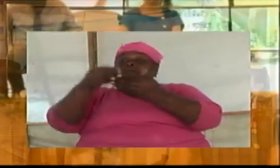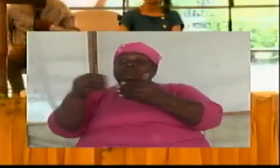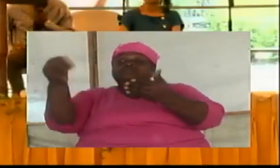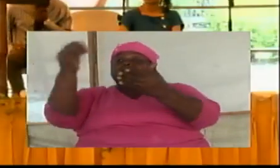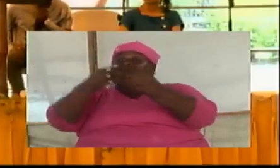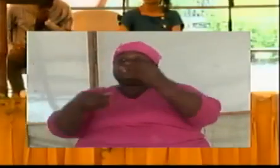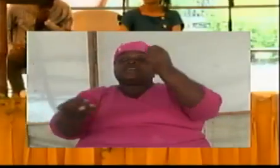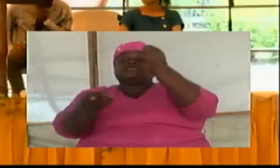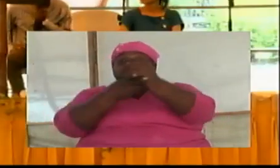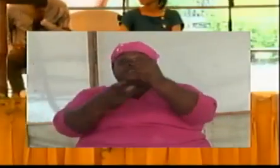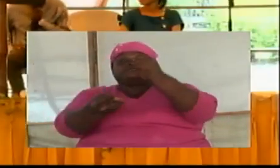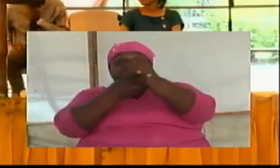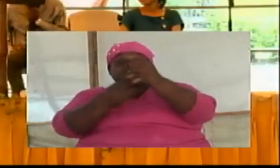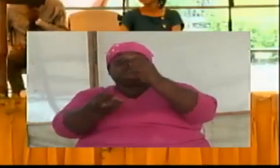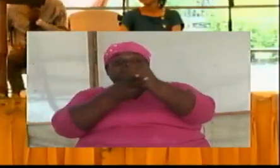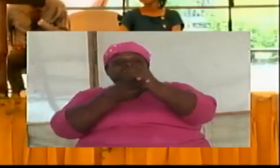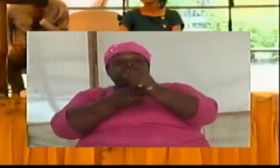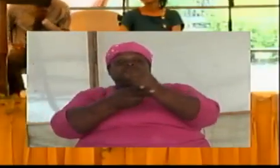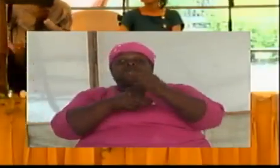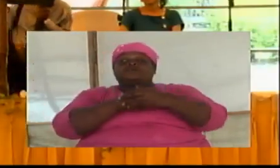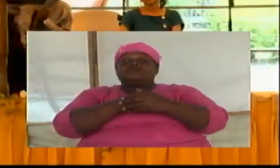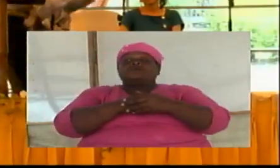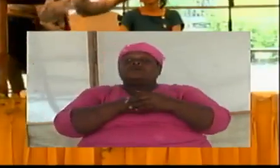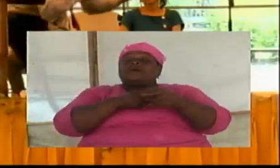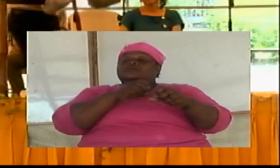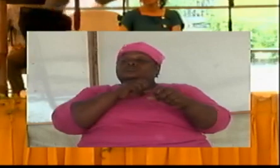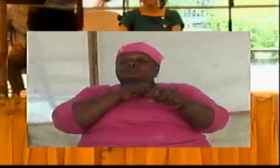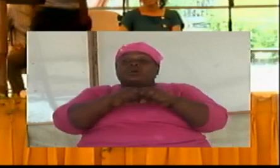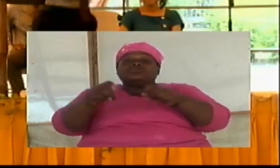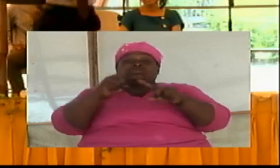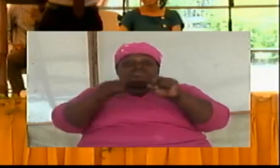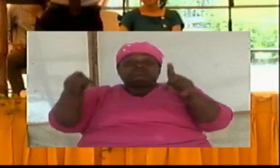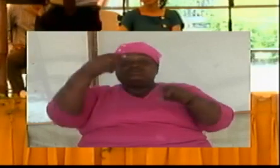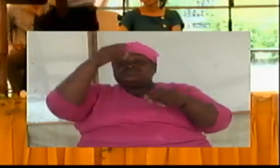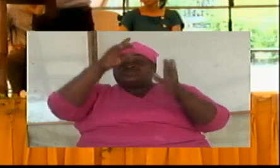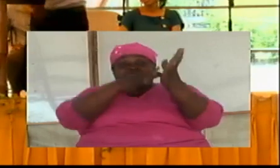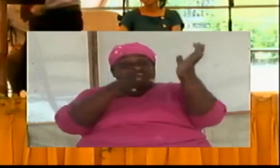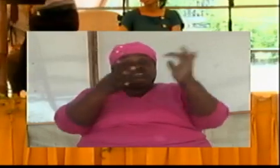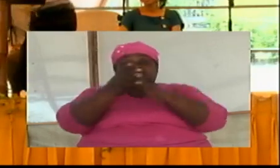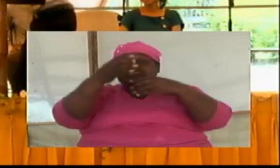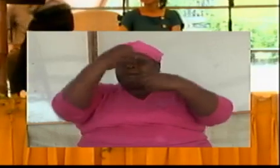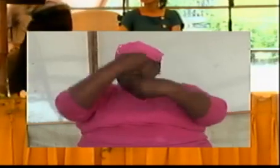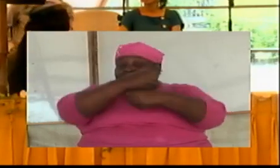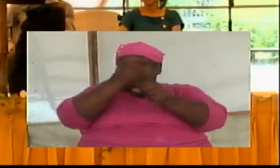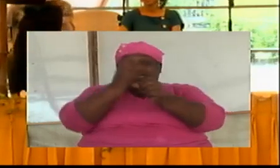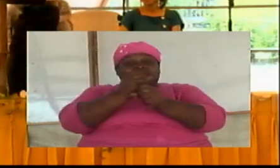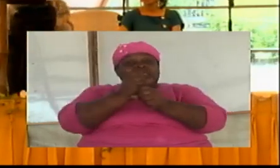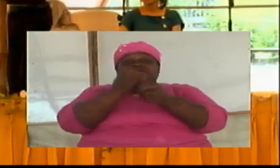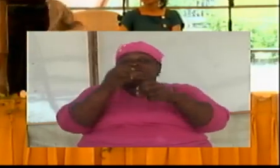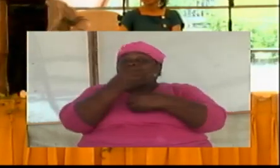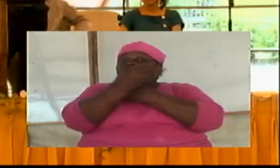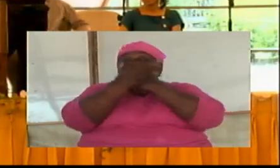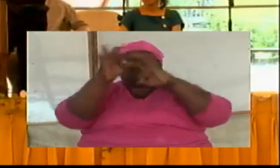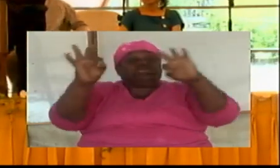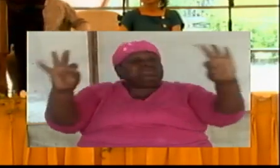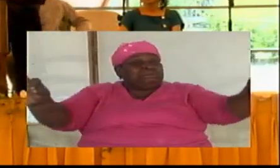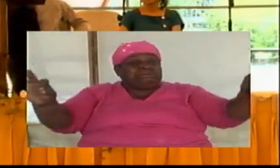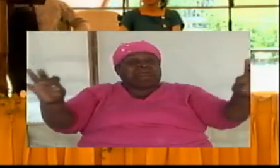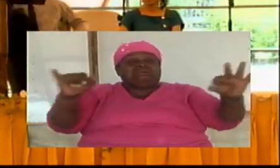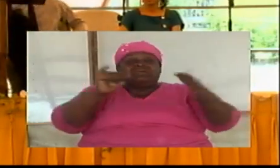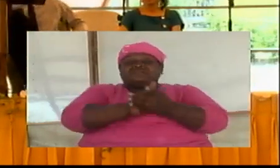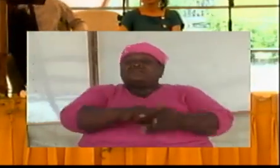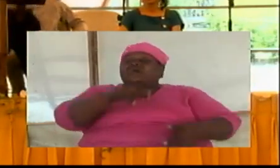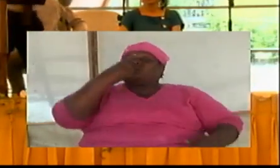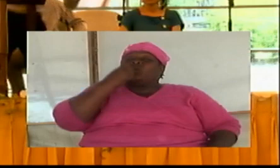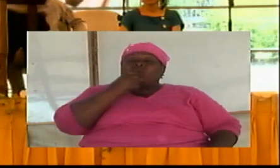dose. But he made it so available that whosoever will, hallelujah,